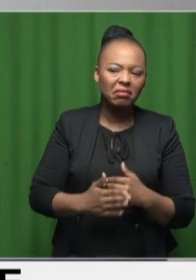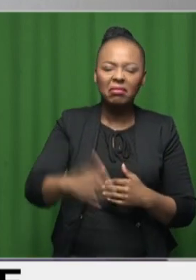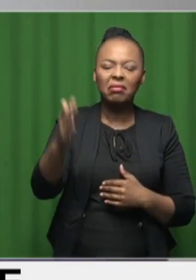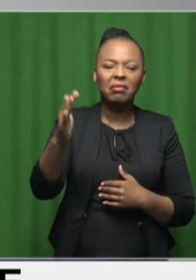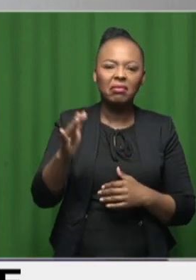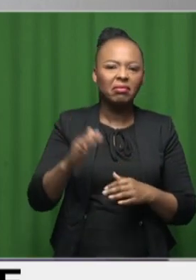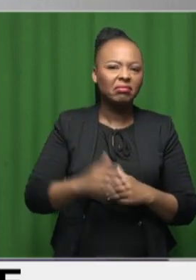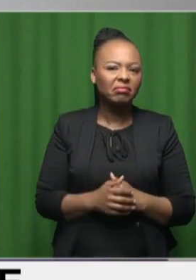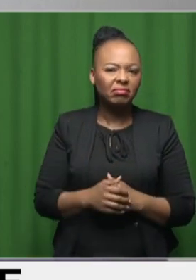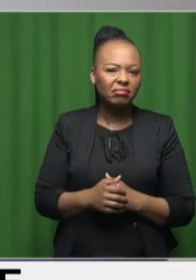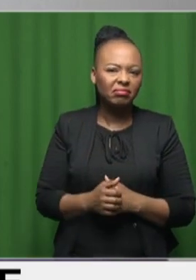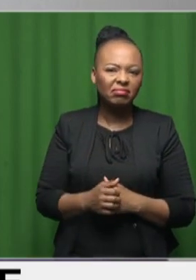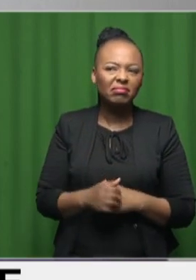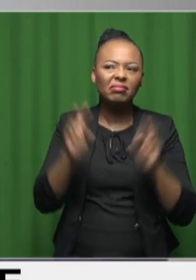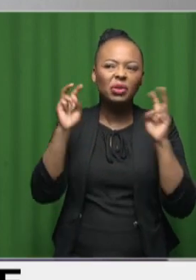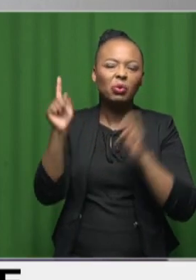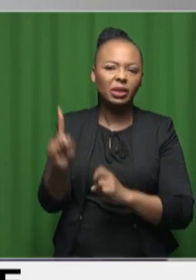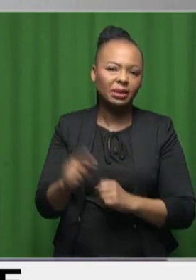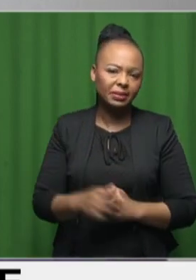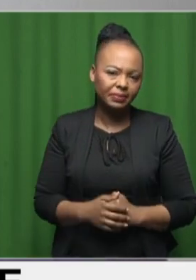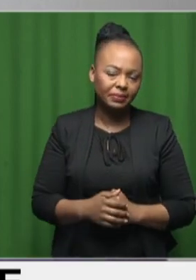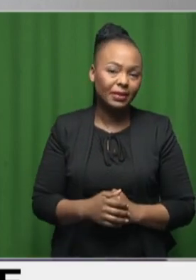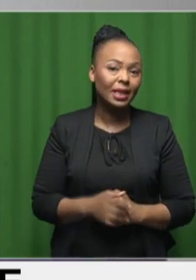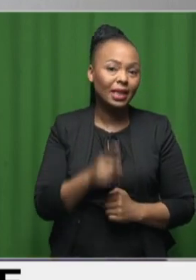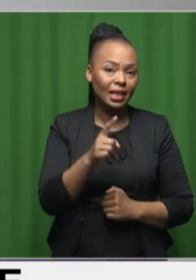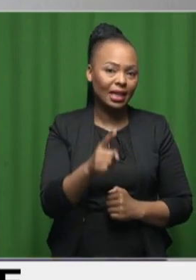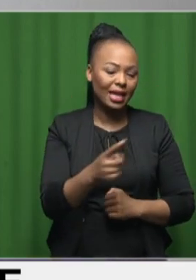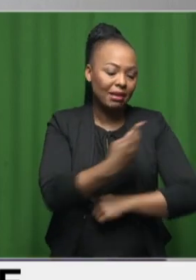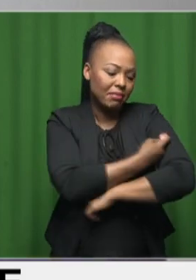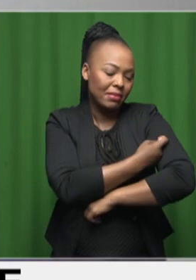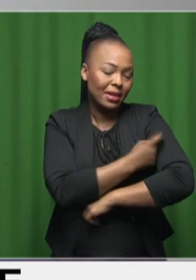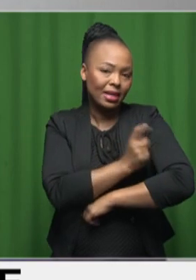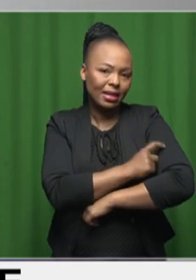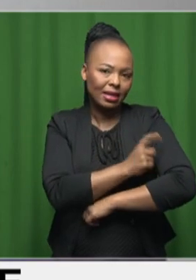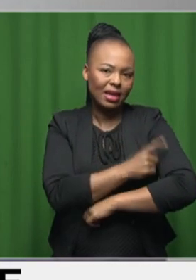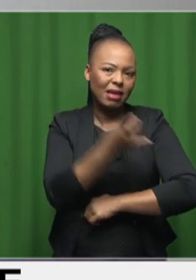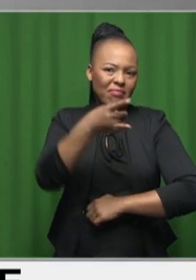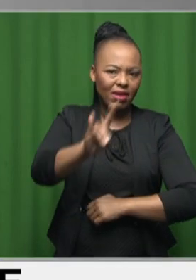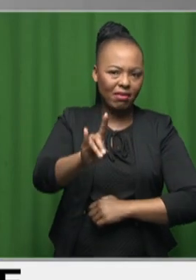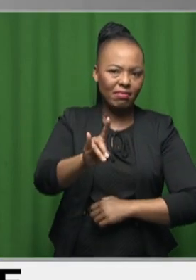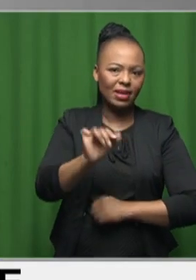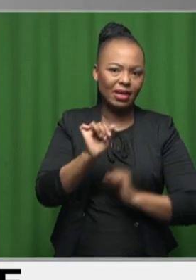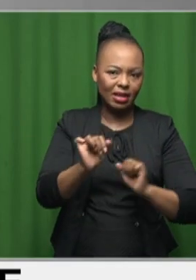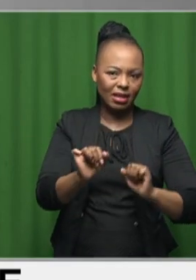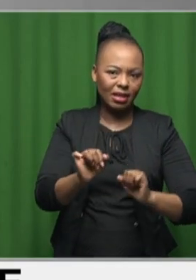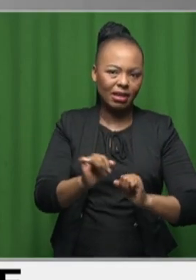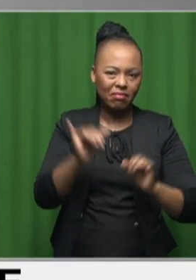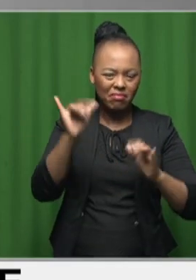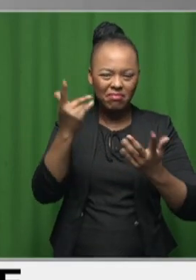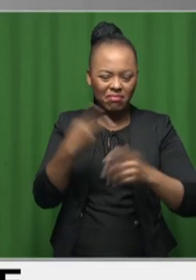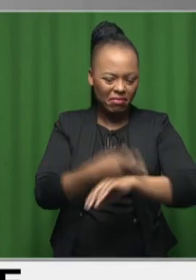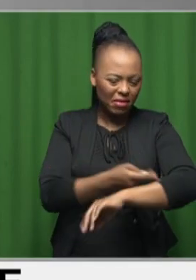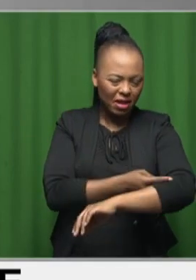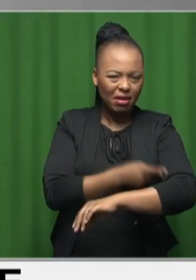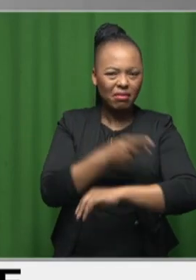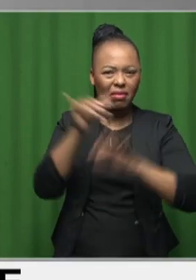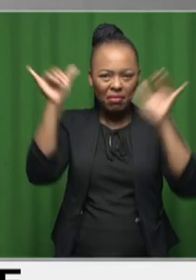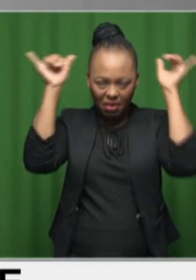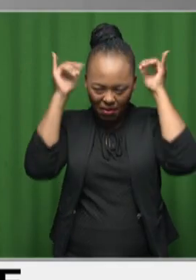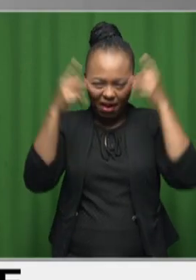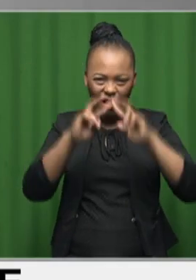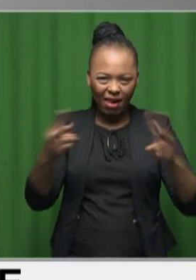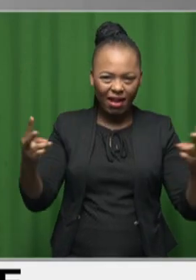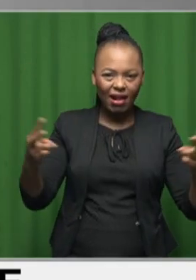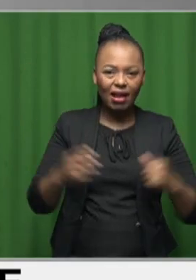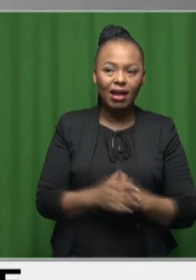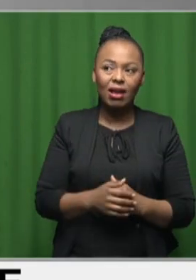The issue around vaccines is a very important issue for the South African agricultural